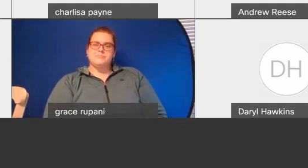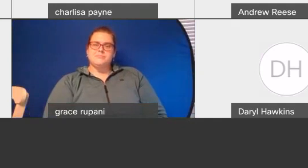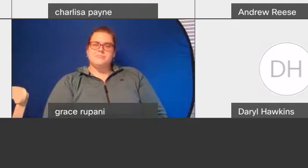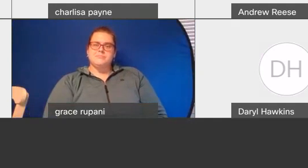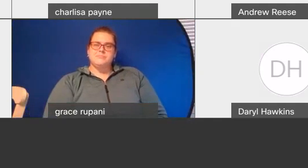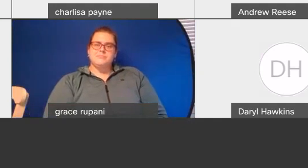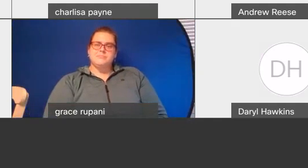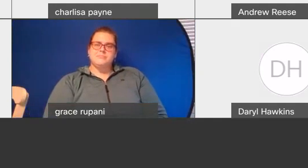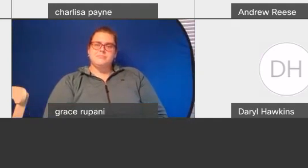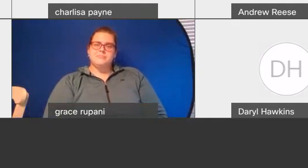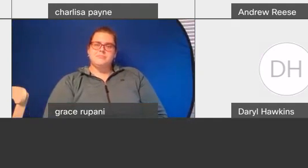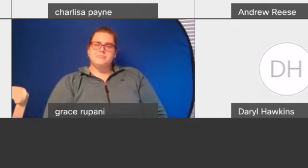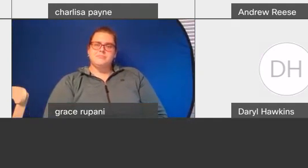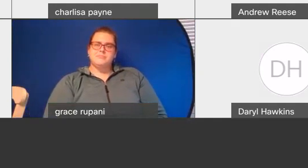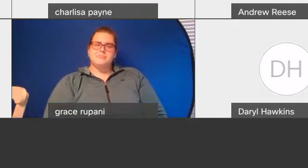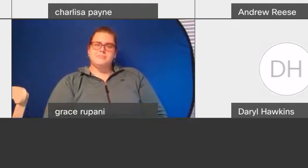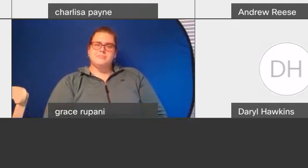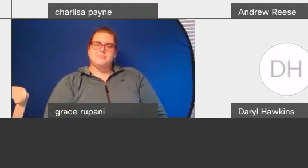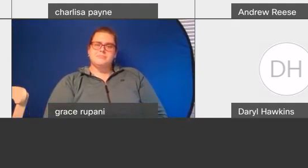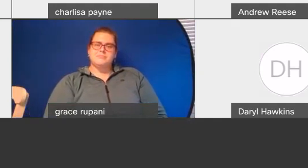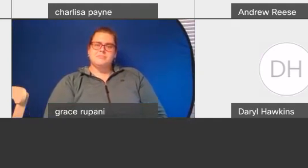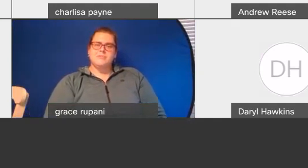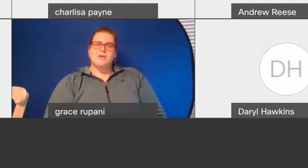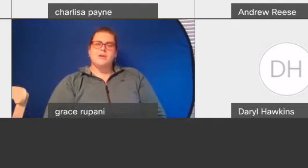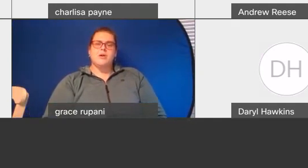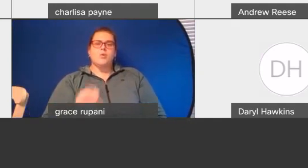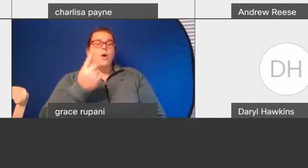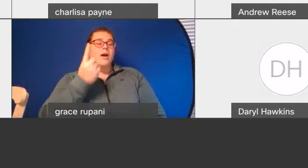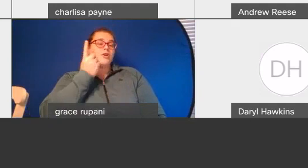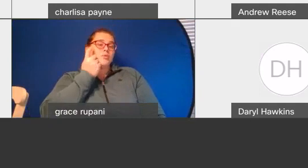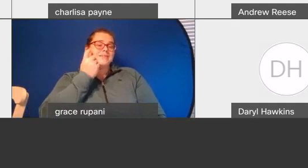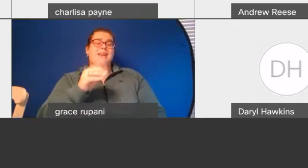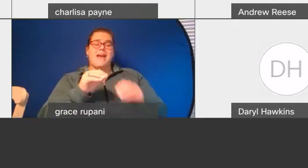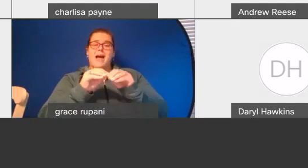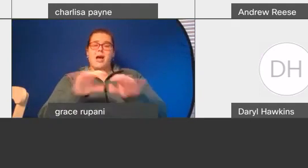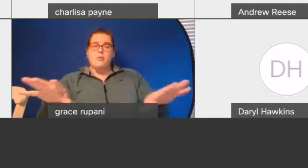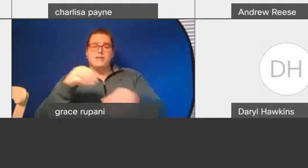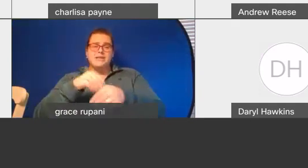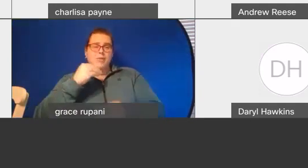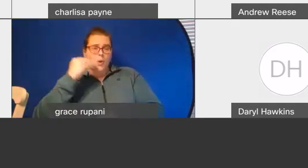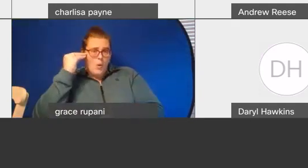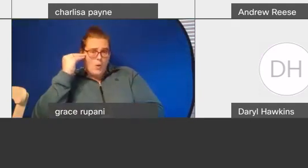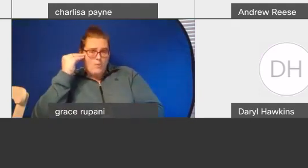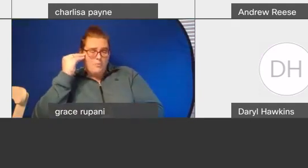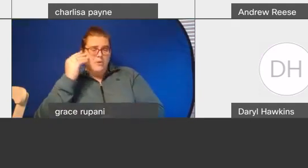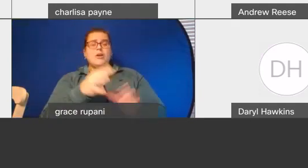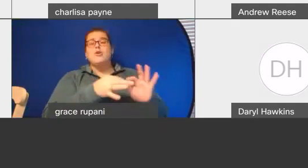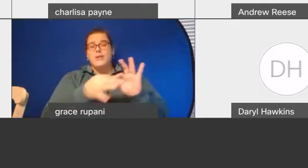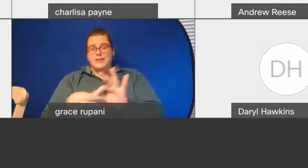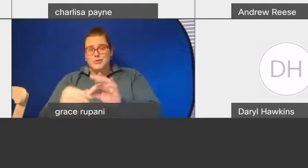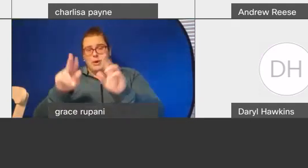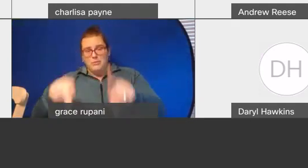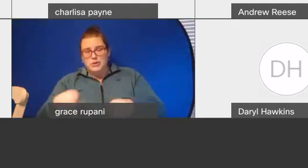recent outbreaks at one of our homes did relate to someone who was not using PPE